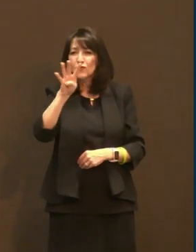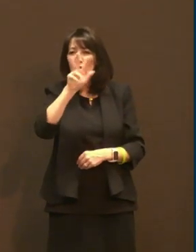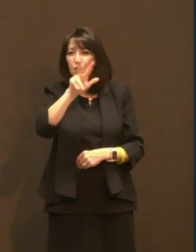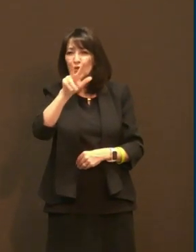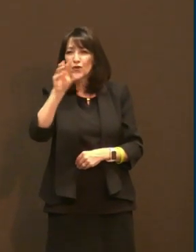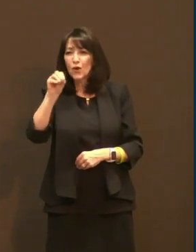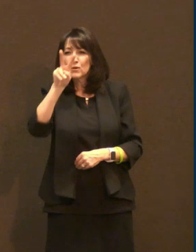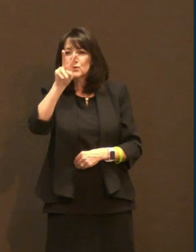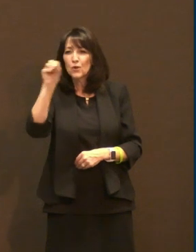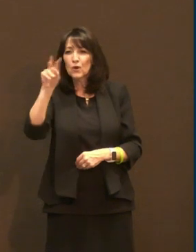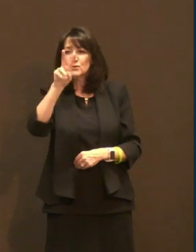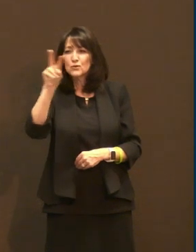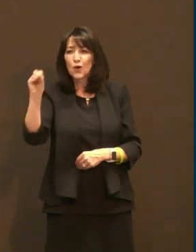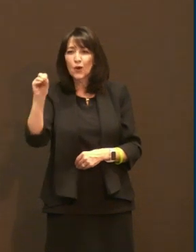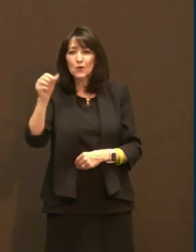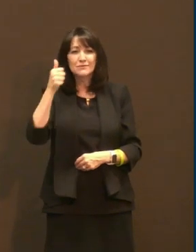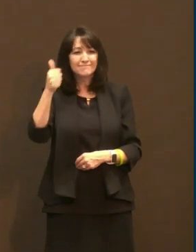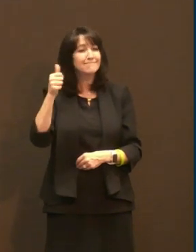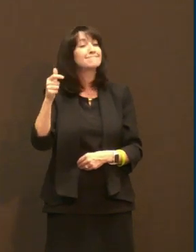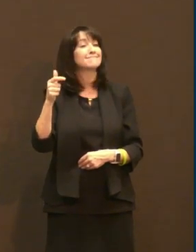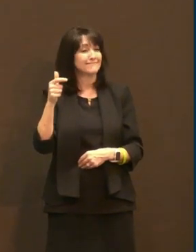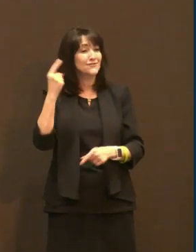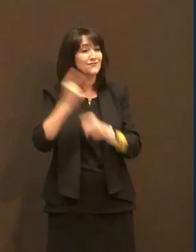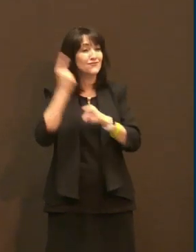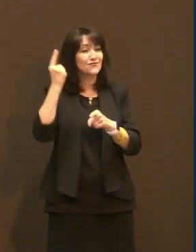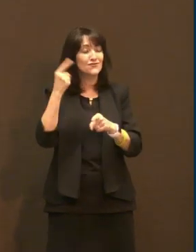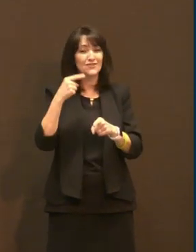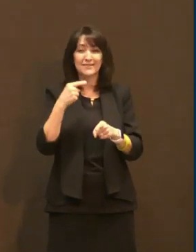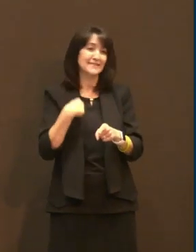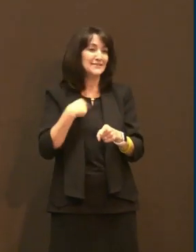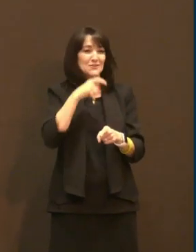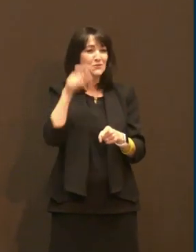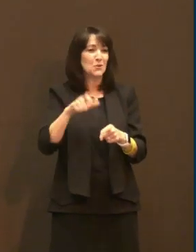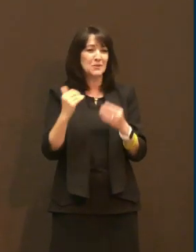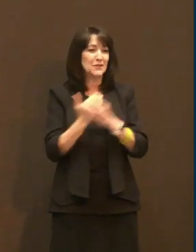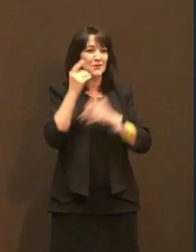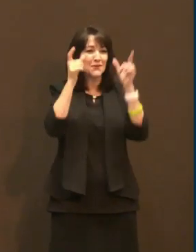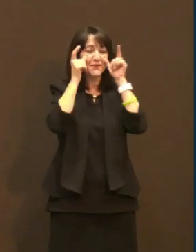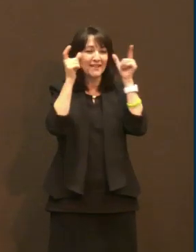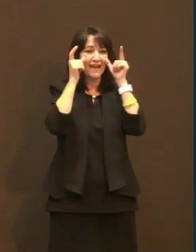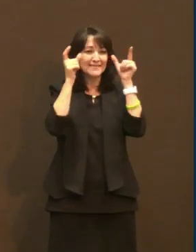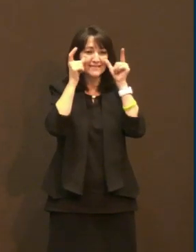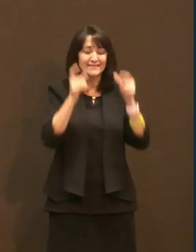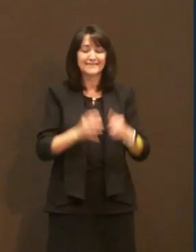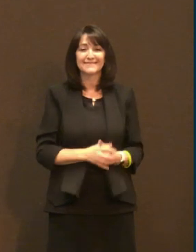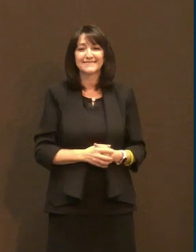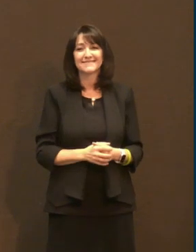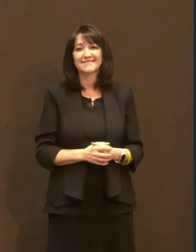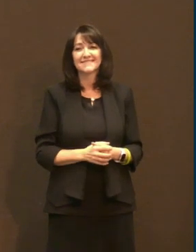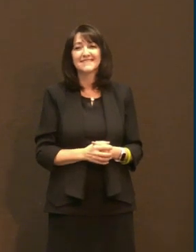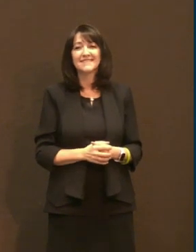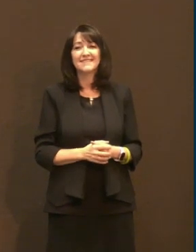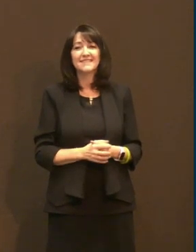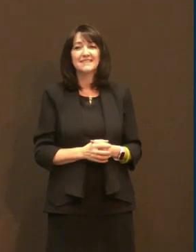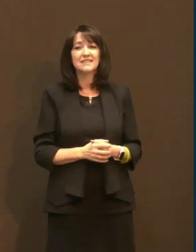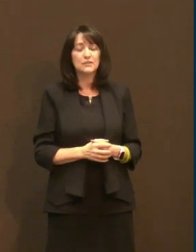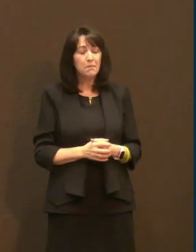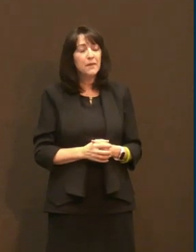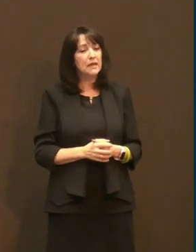844-330-2020. I got it right. Again, I don't need a new pair of glasses. But we need folks to return